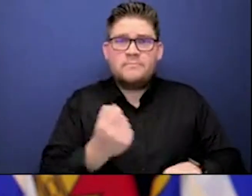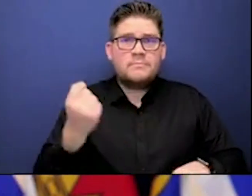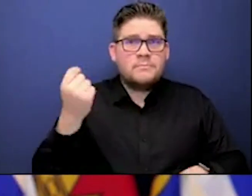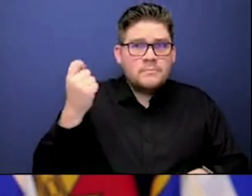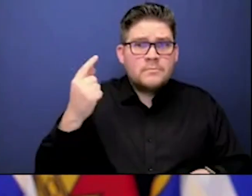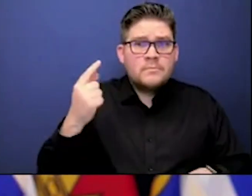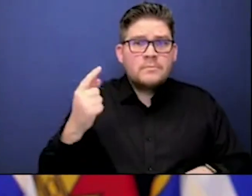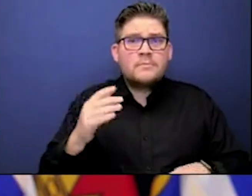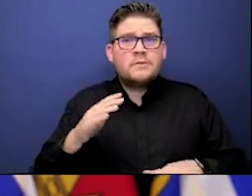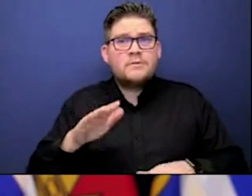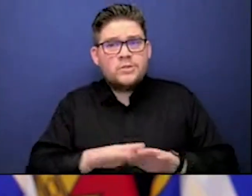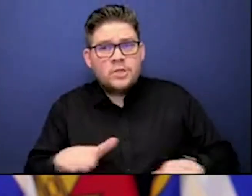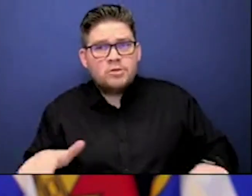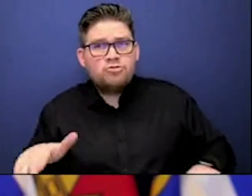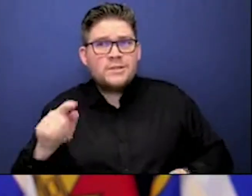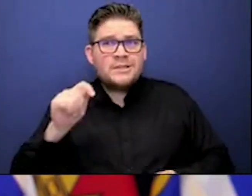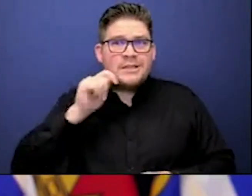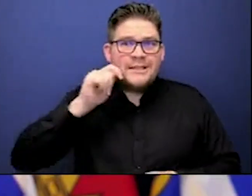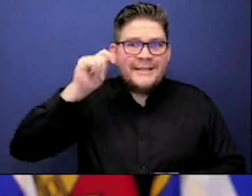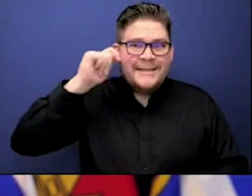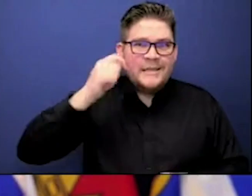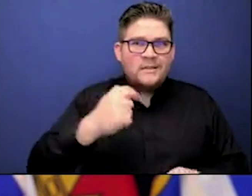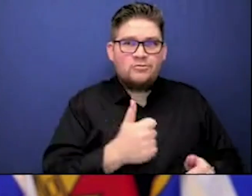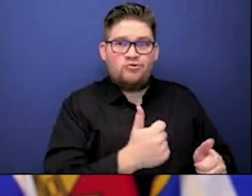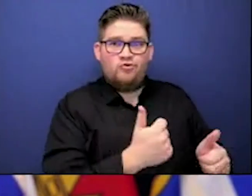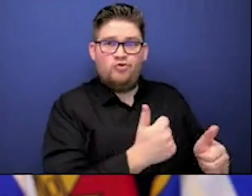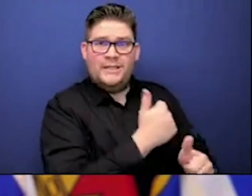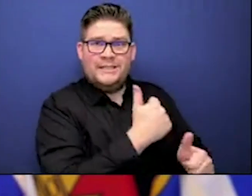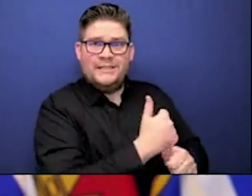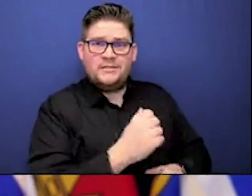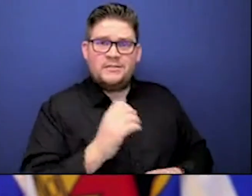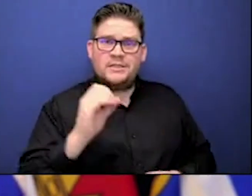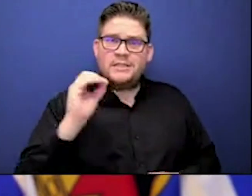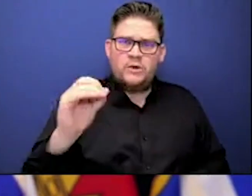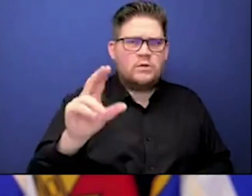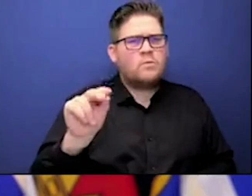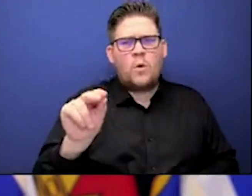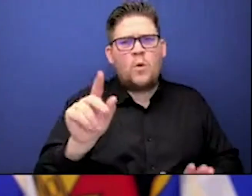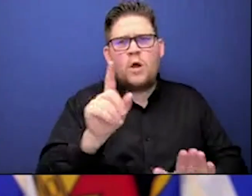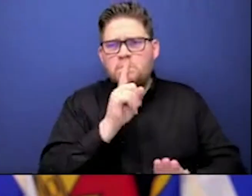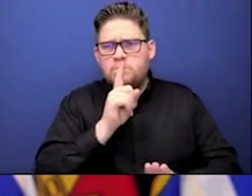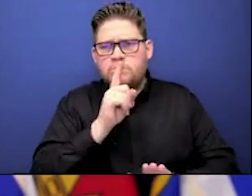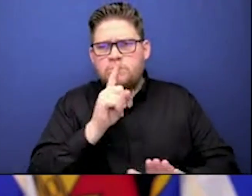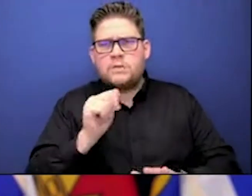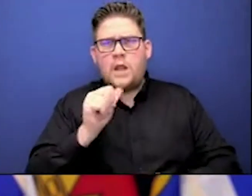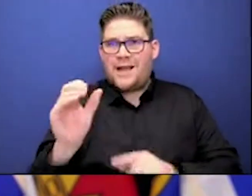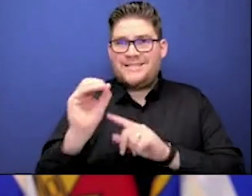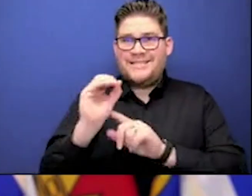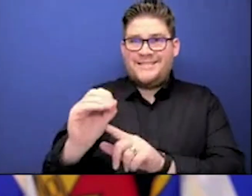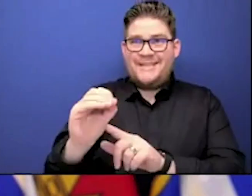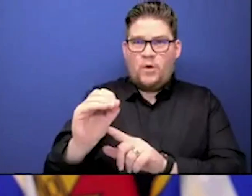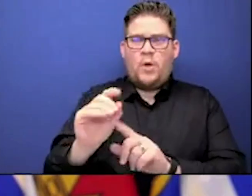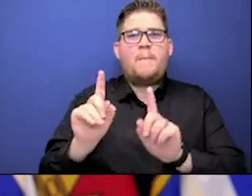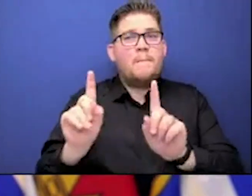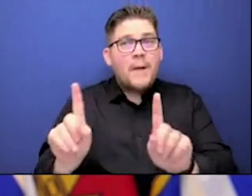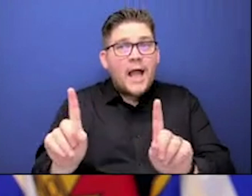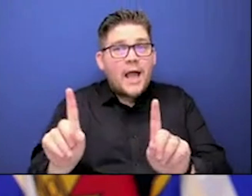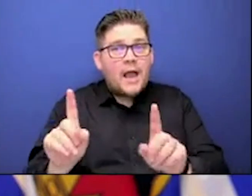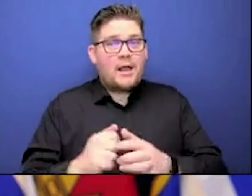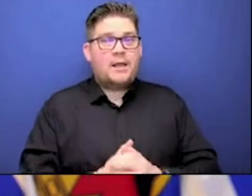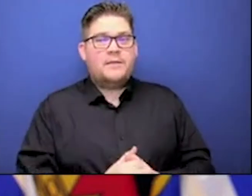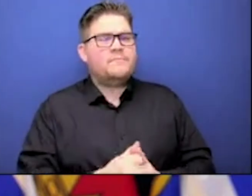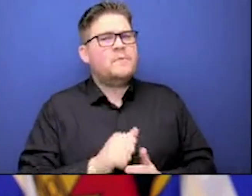to do, and the aim of the program, is to reduce the amount of transmission in our communities so that we can have all of